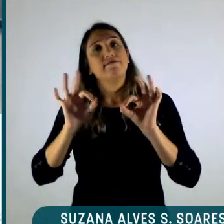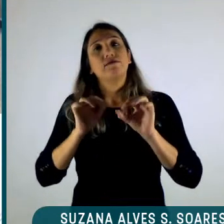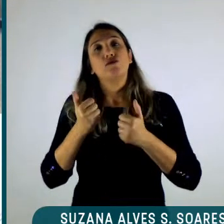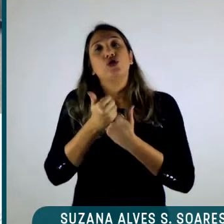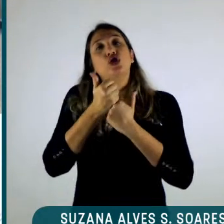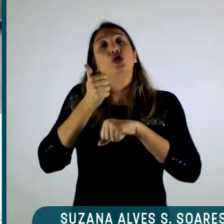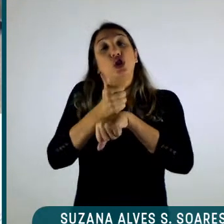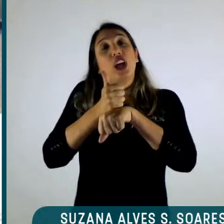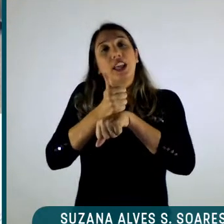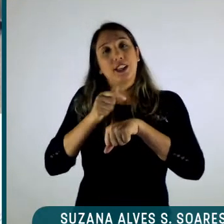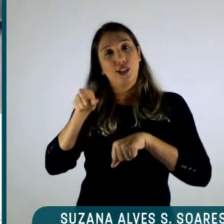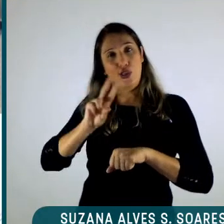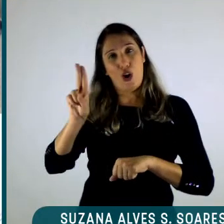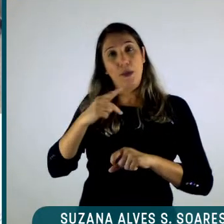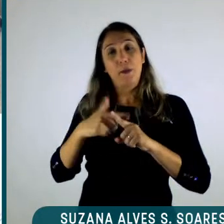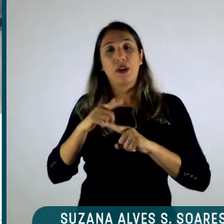policy,